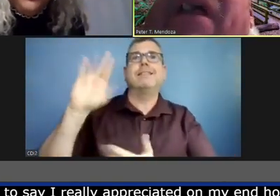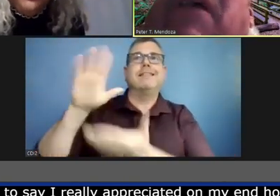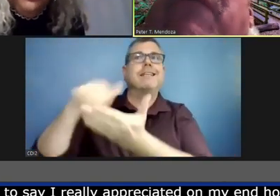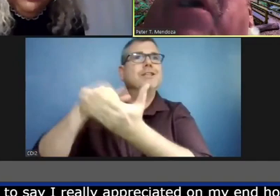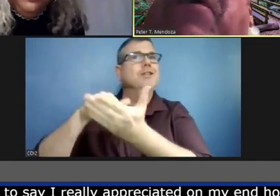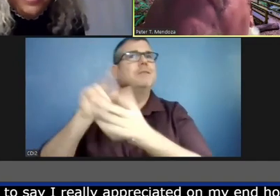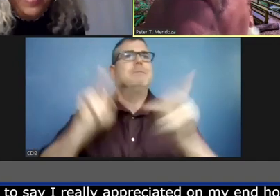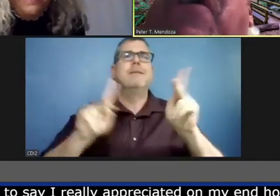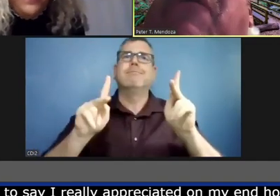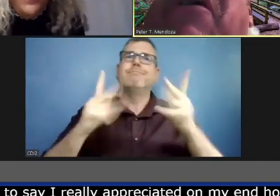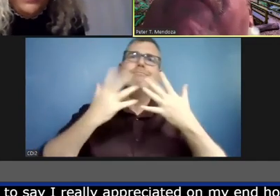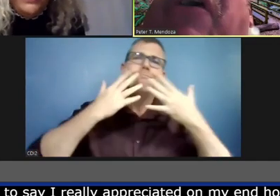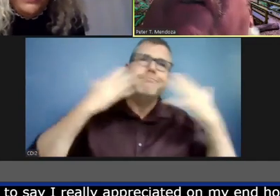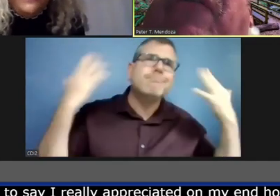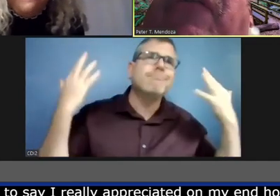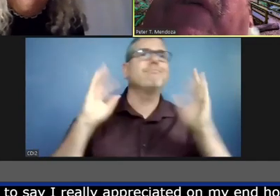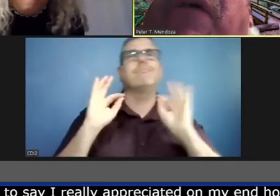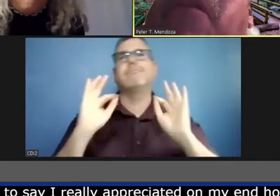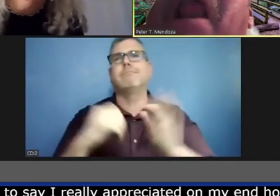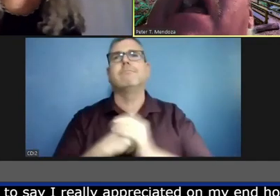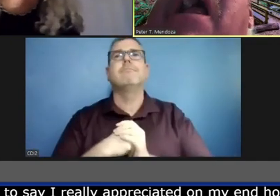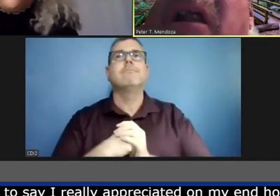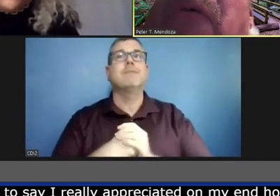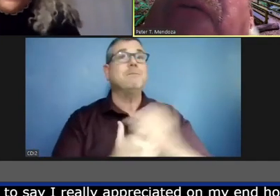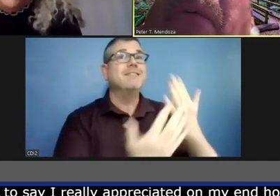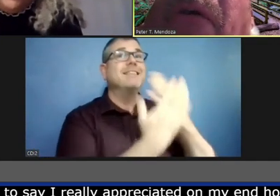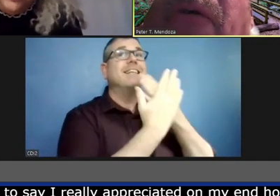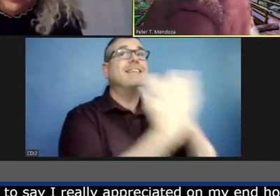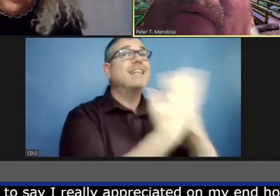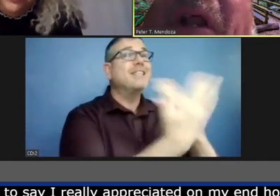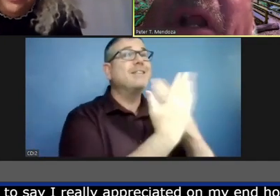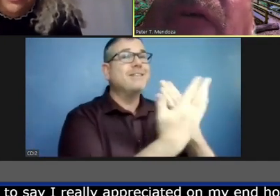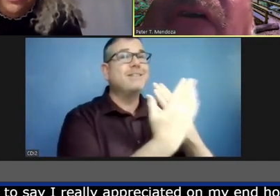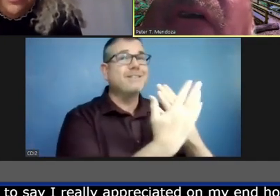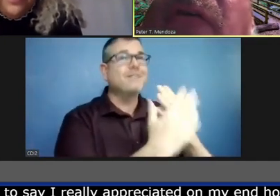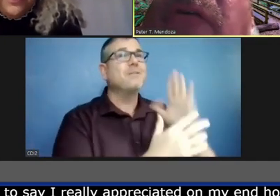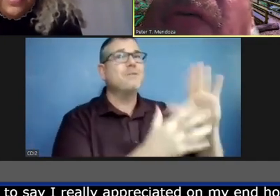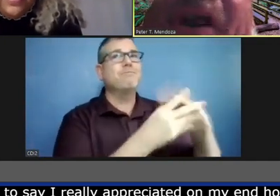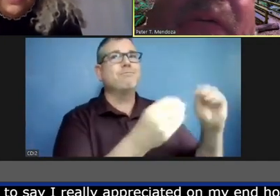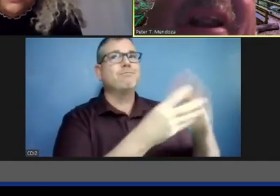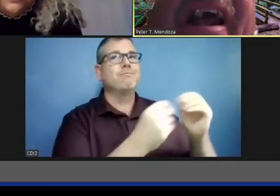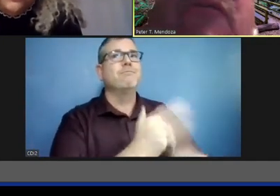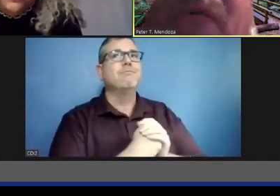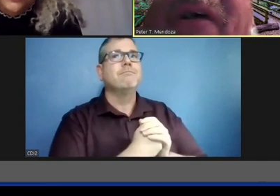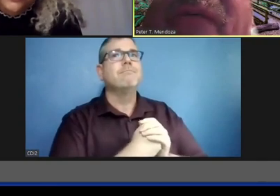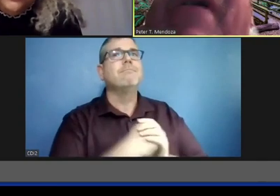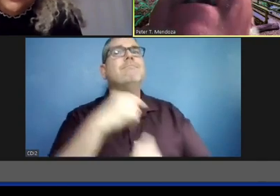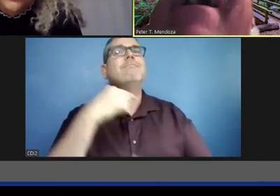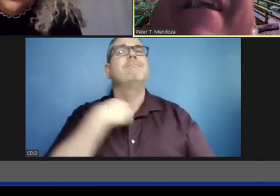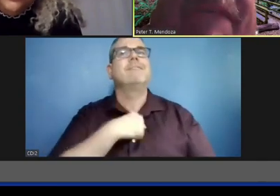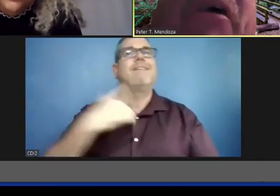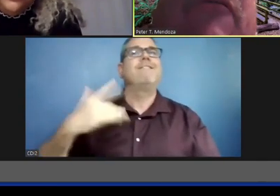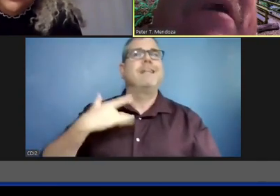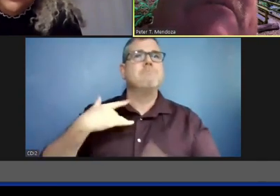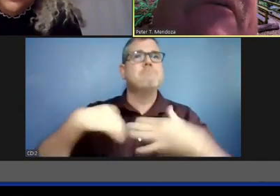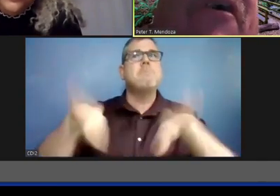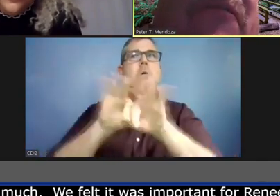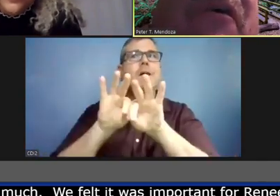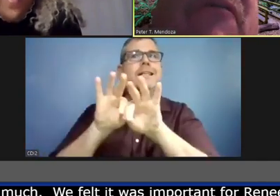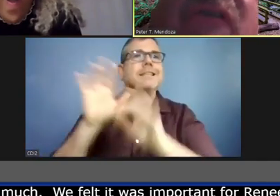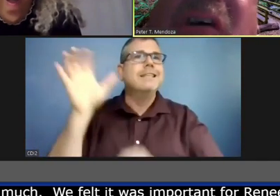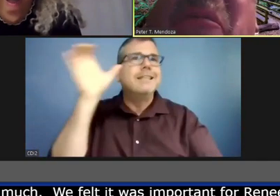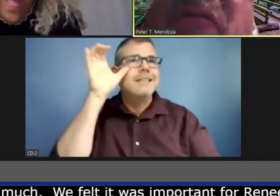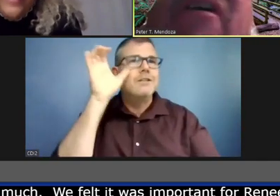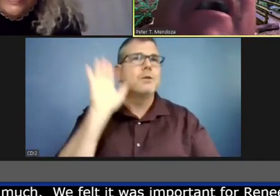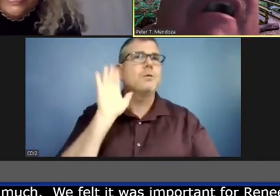So thank you very much. And we felt you know, it was important for Renee to share her story. And Renee is one of the best people who I've